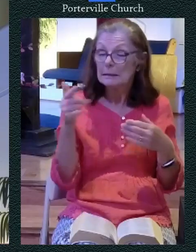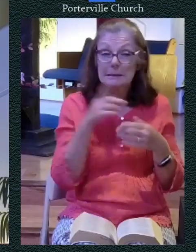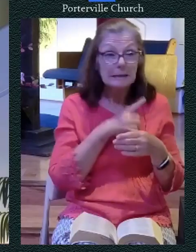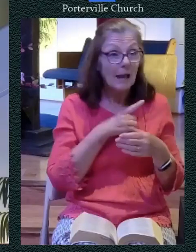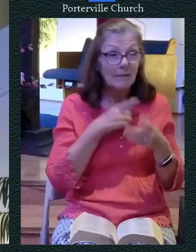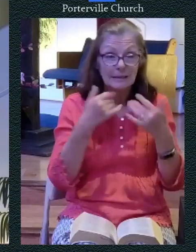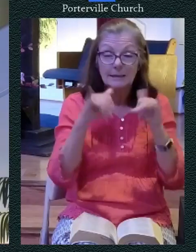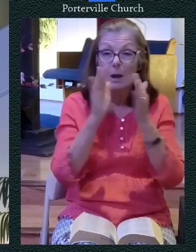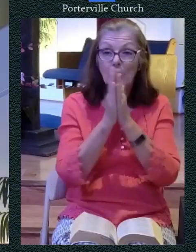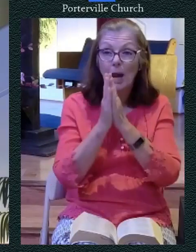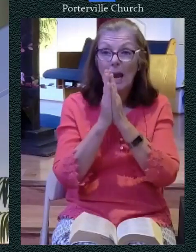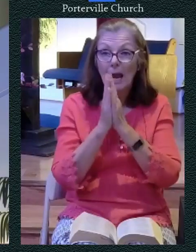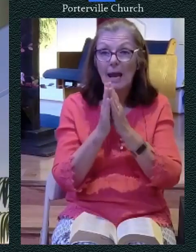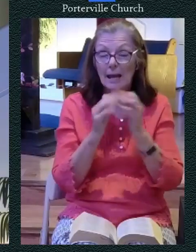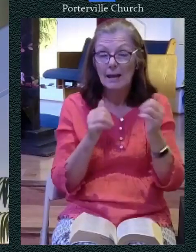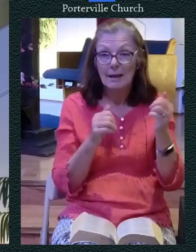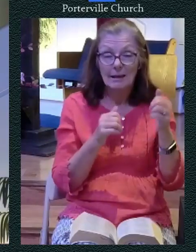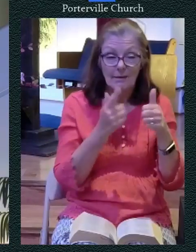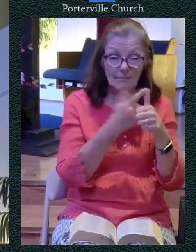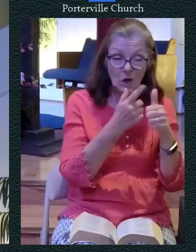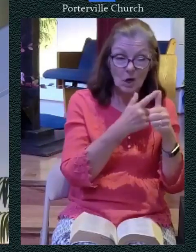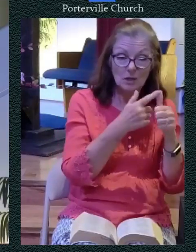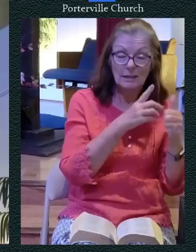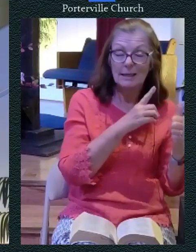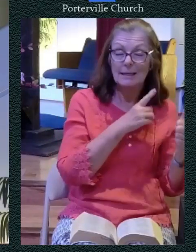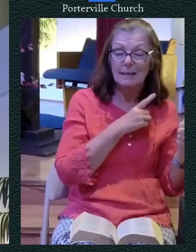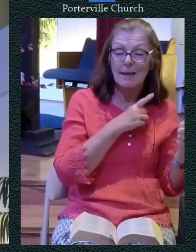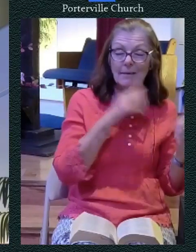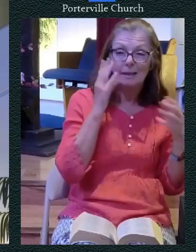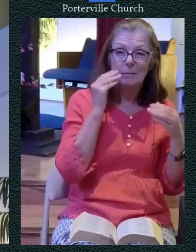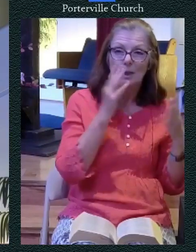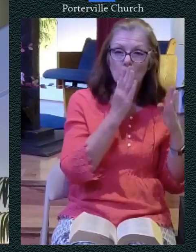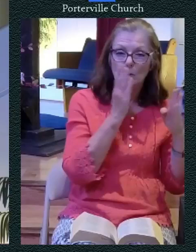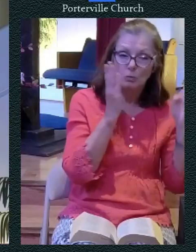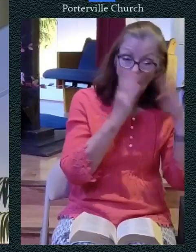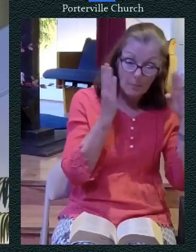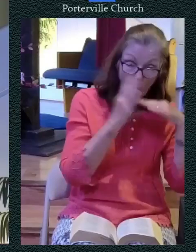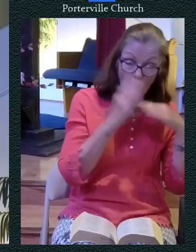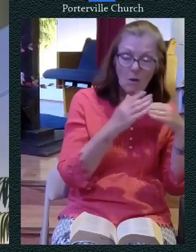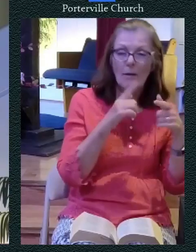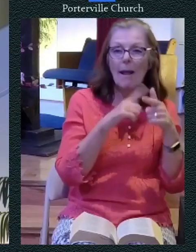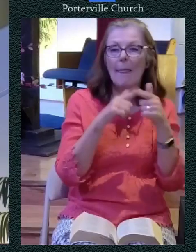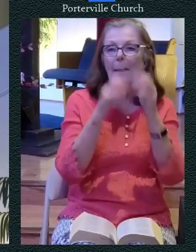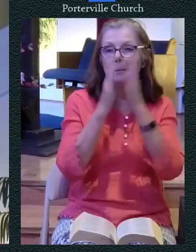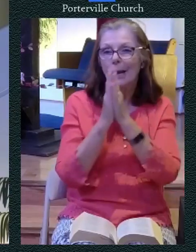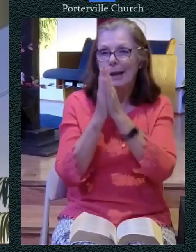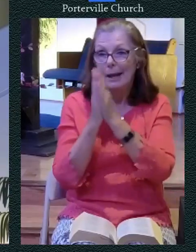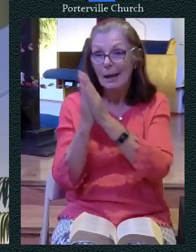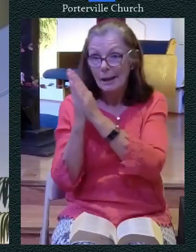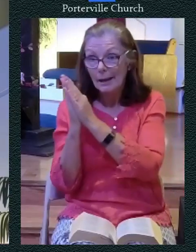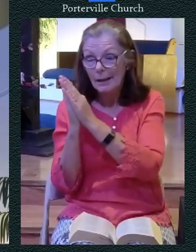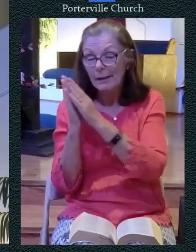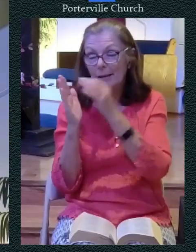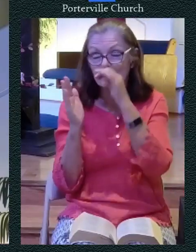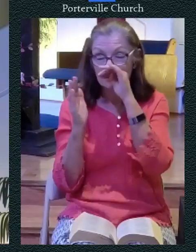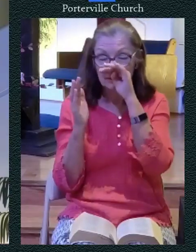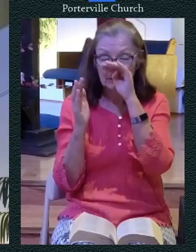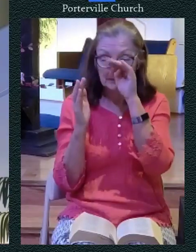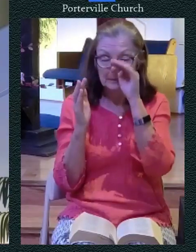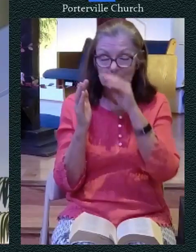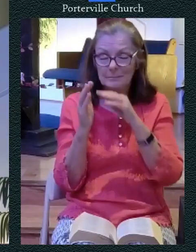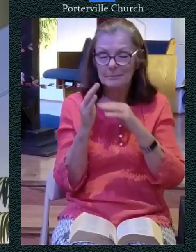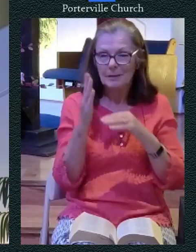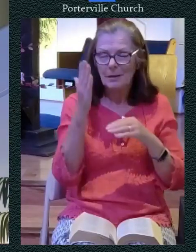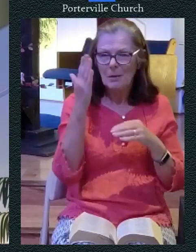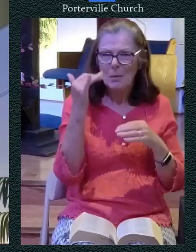have trouble and then prayer, prayer, prayer. And the only reason I've divided the the whole of